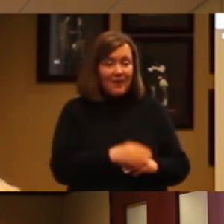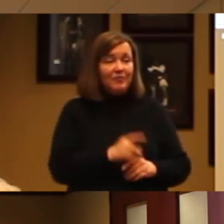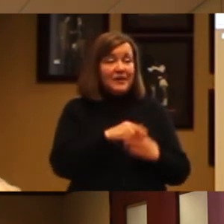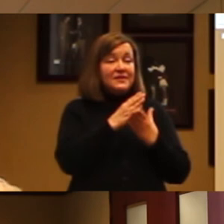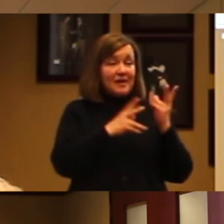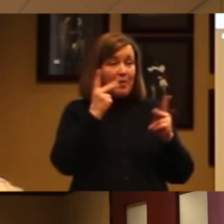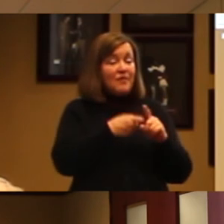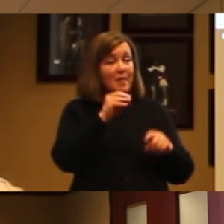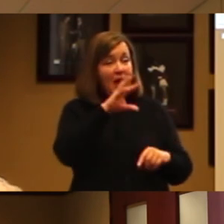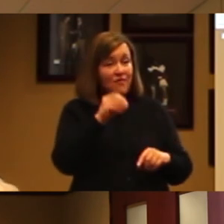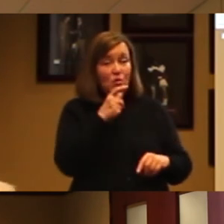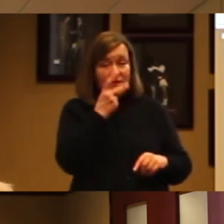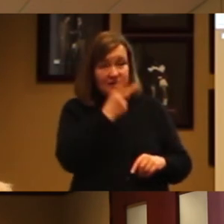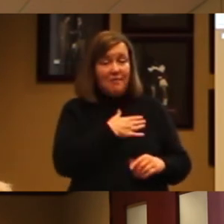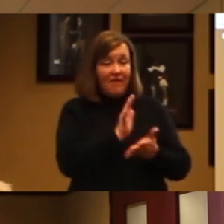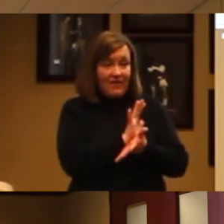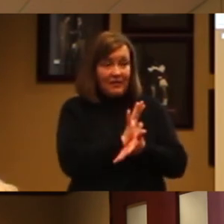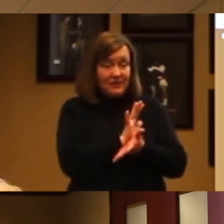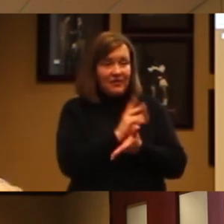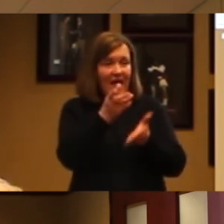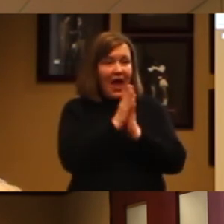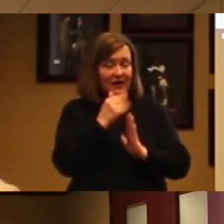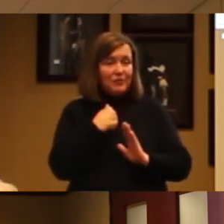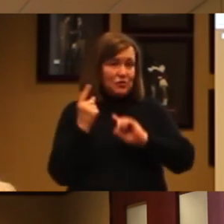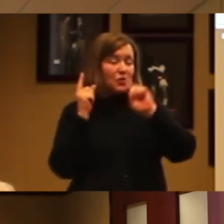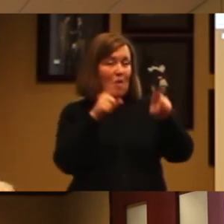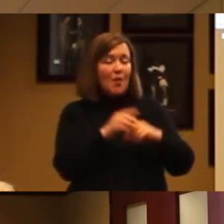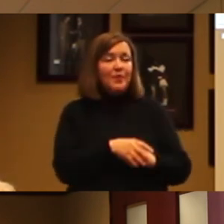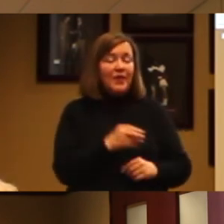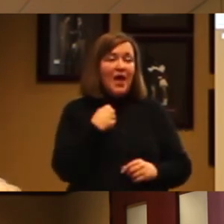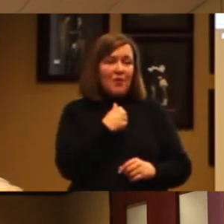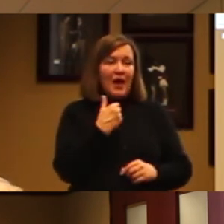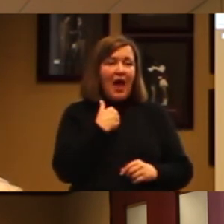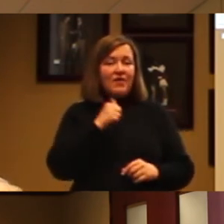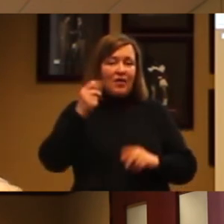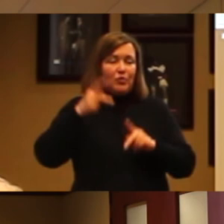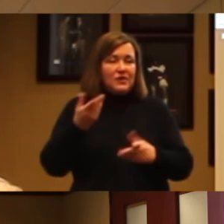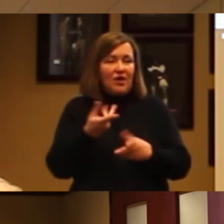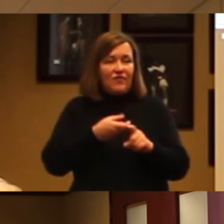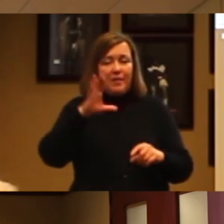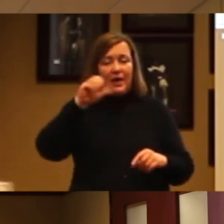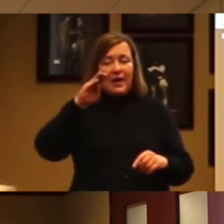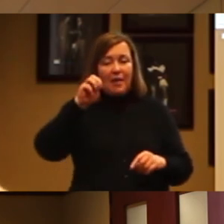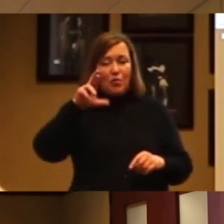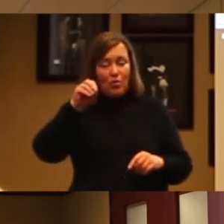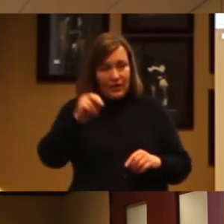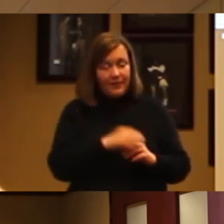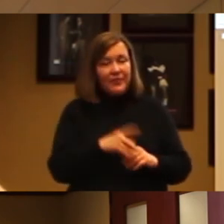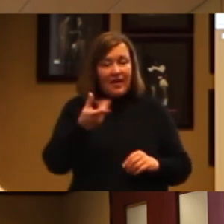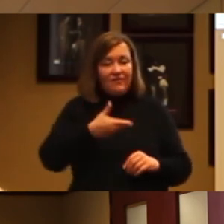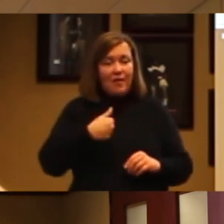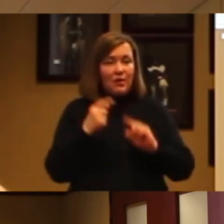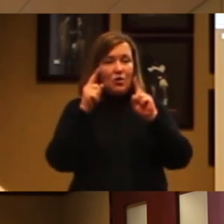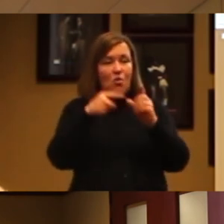Africa who have seen my films have asked me to go. And we have a colleague here from Cameroon who has invited me to go